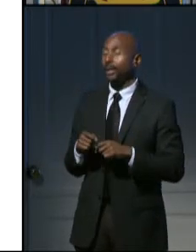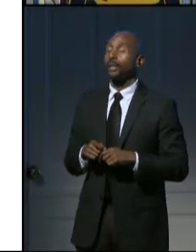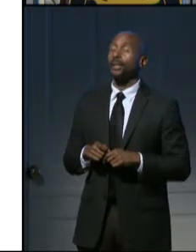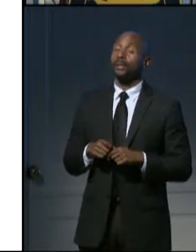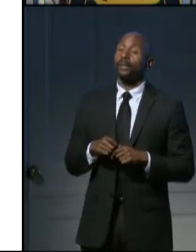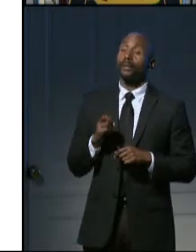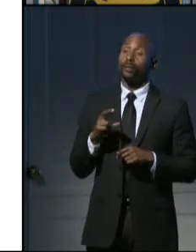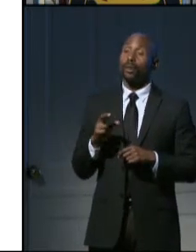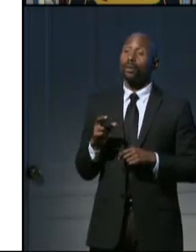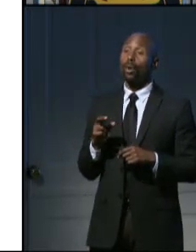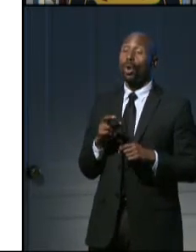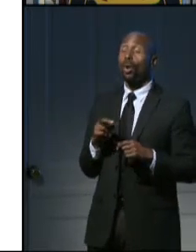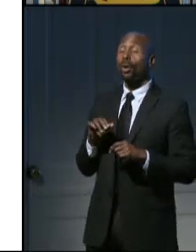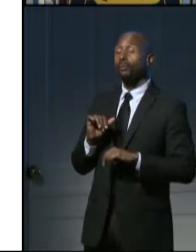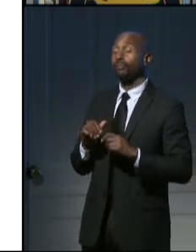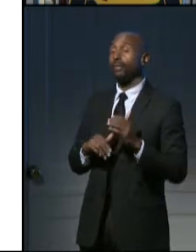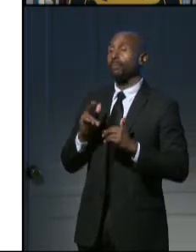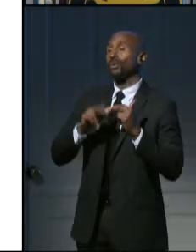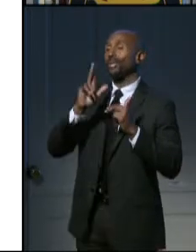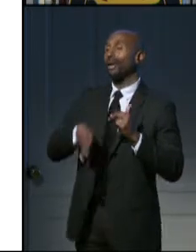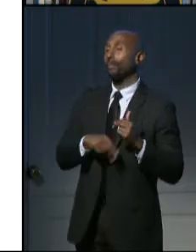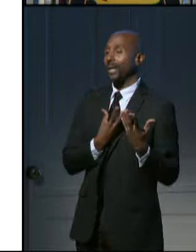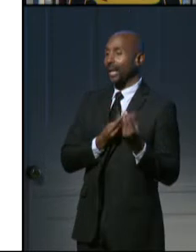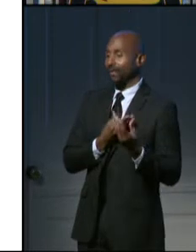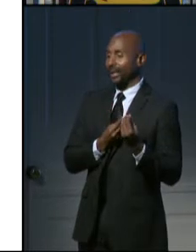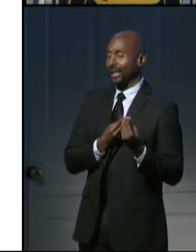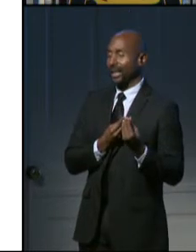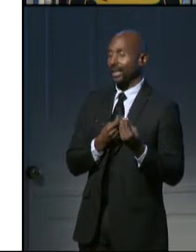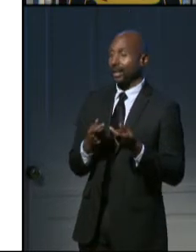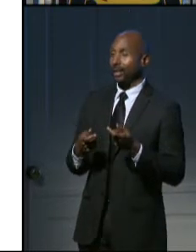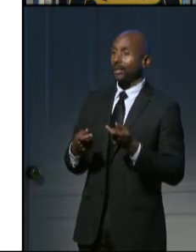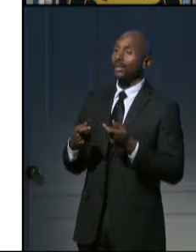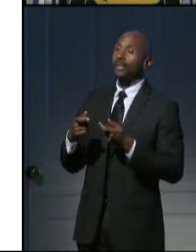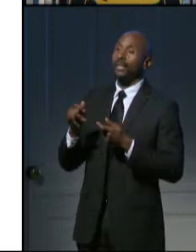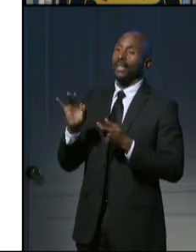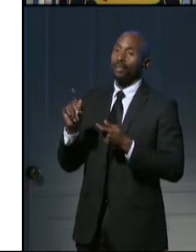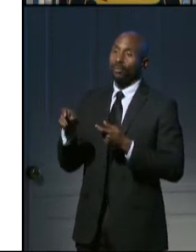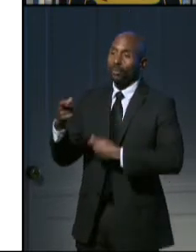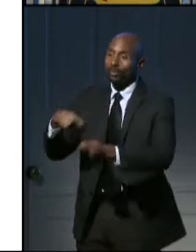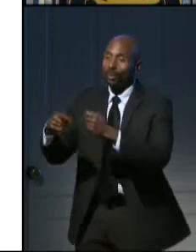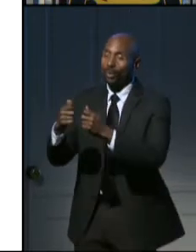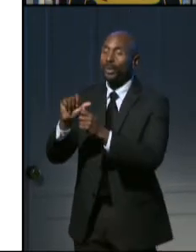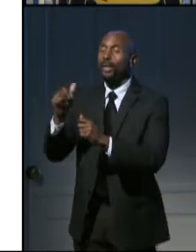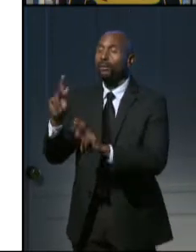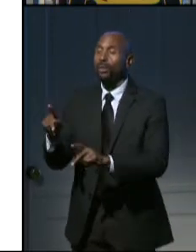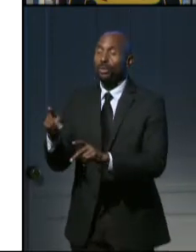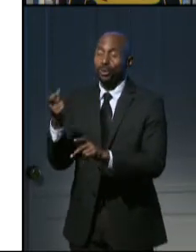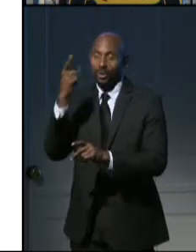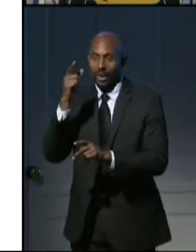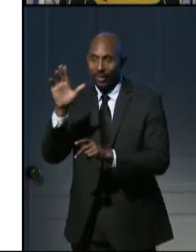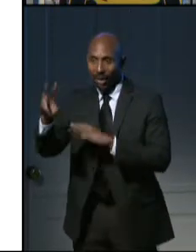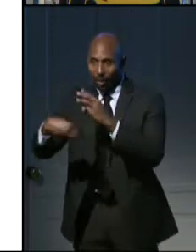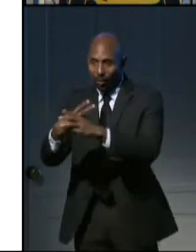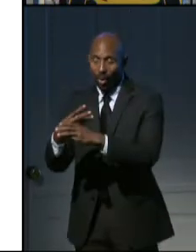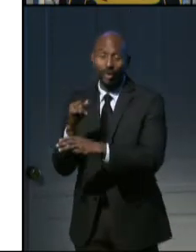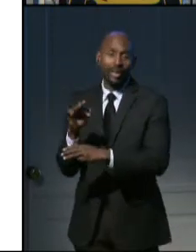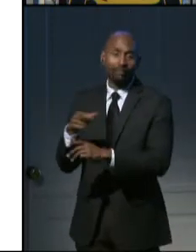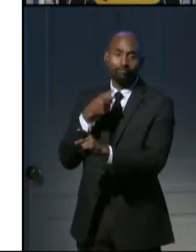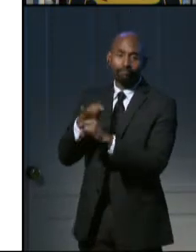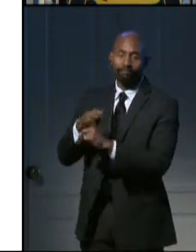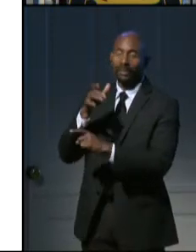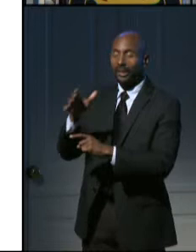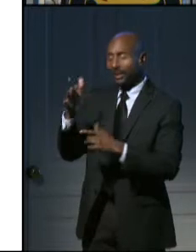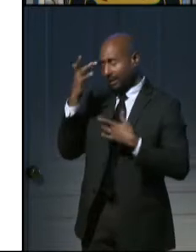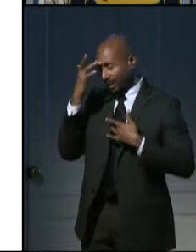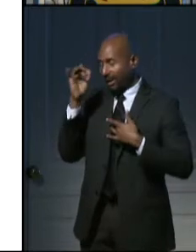better understand what their world might look like when they're impacted by disability or disease such as Alzheimer's, macular degeneration,